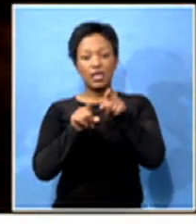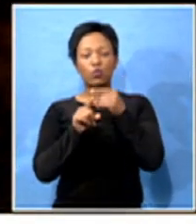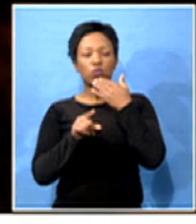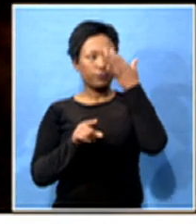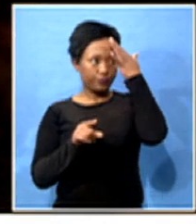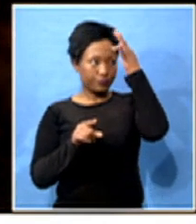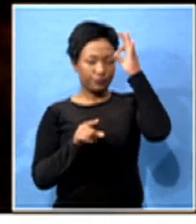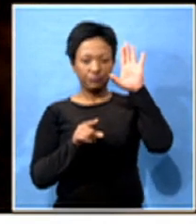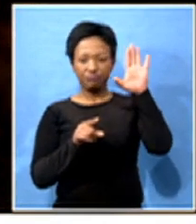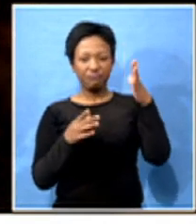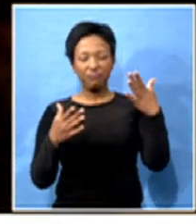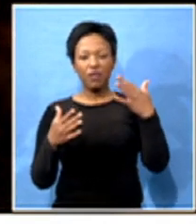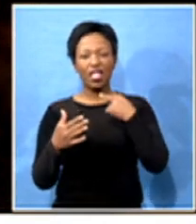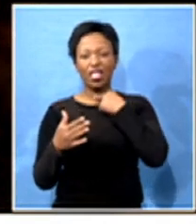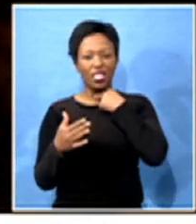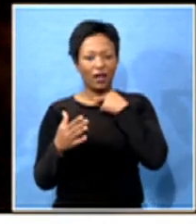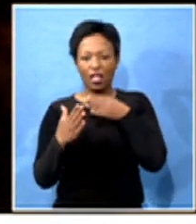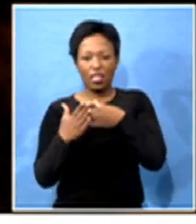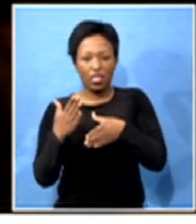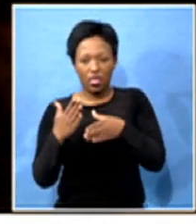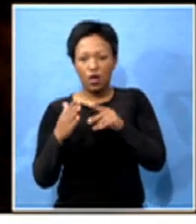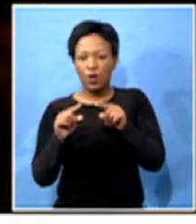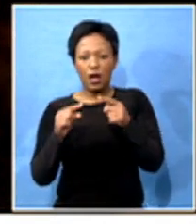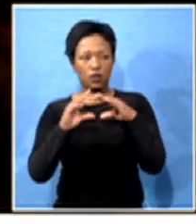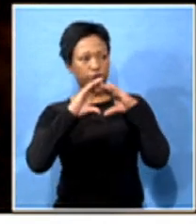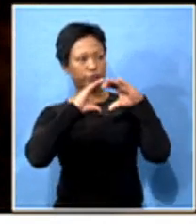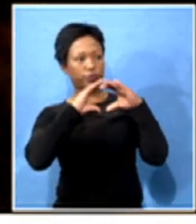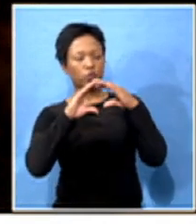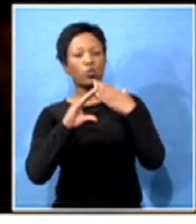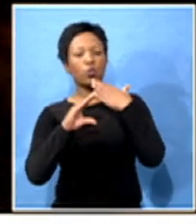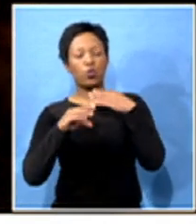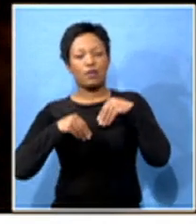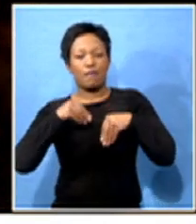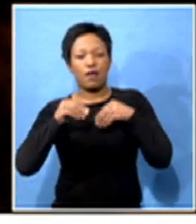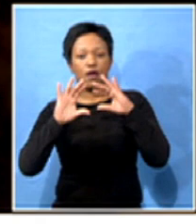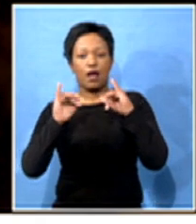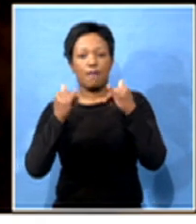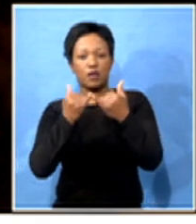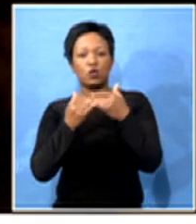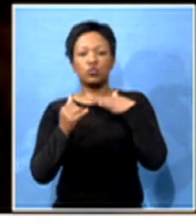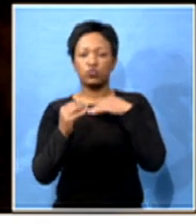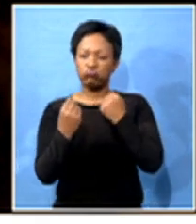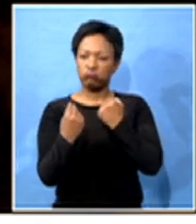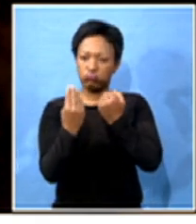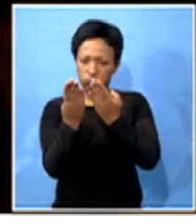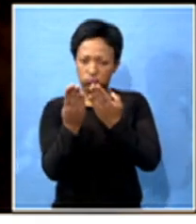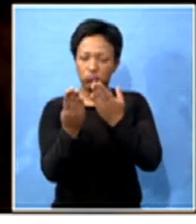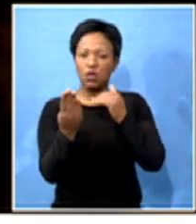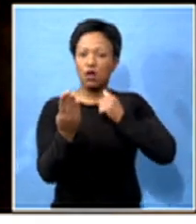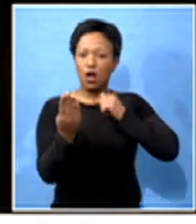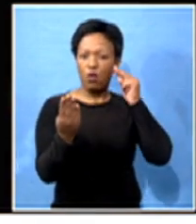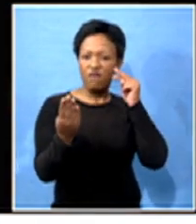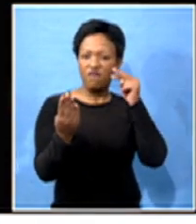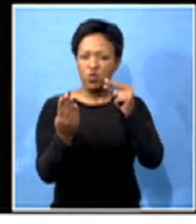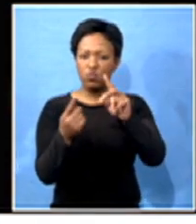are not able to communicate with the mining companies to put on our views, to say what is it